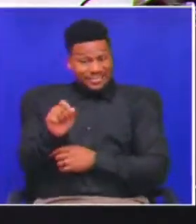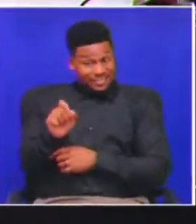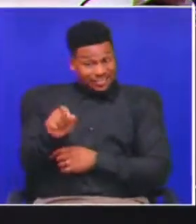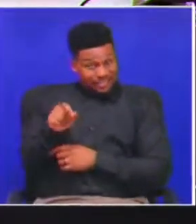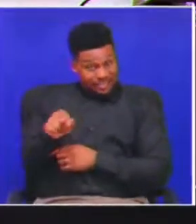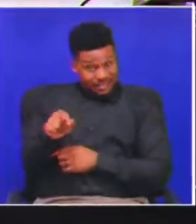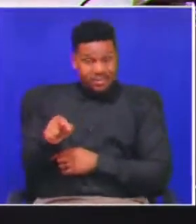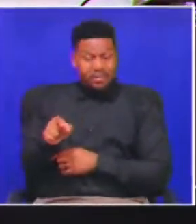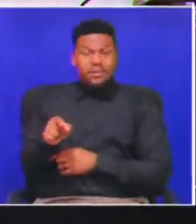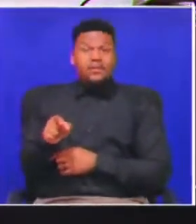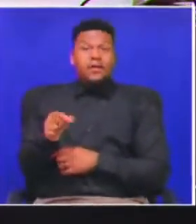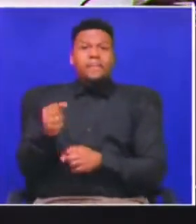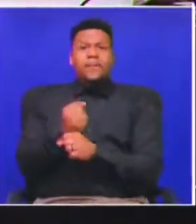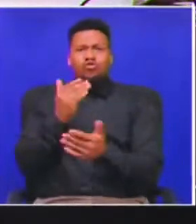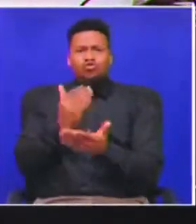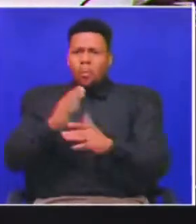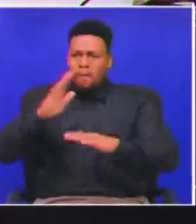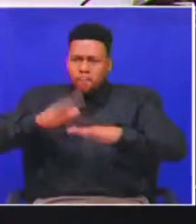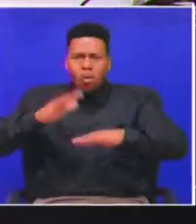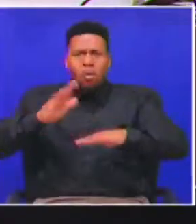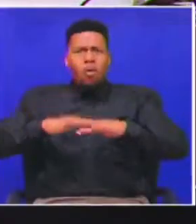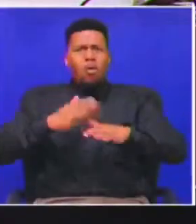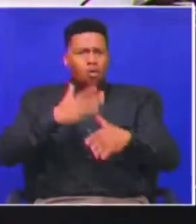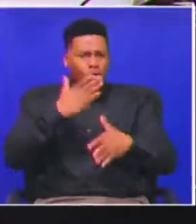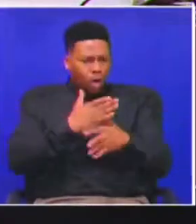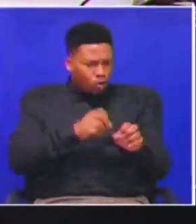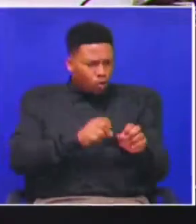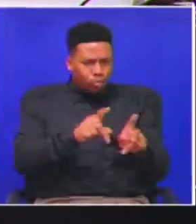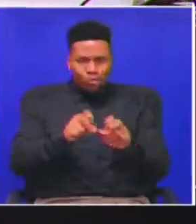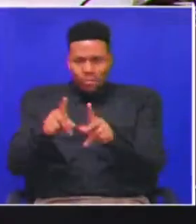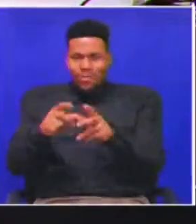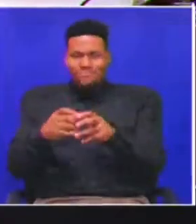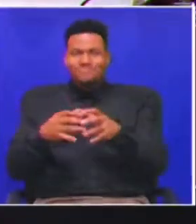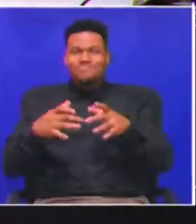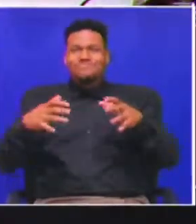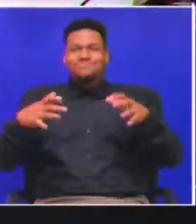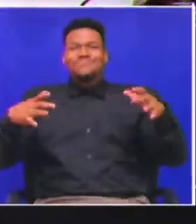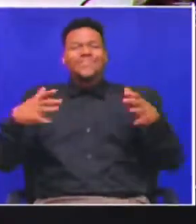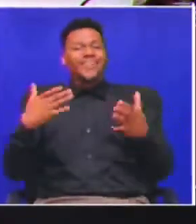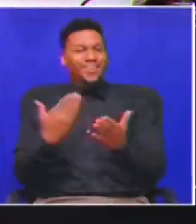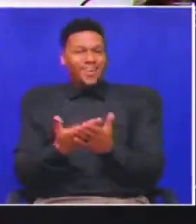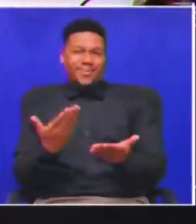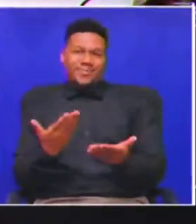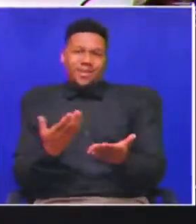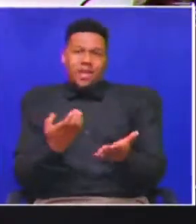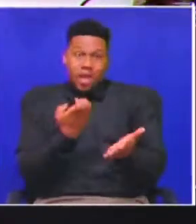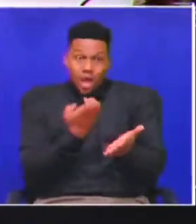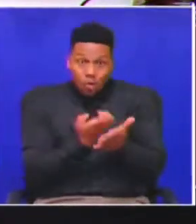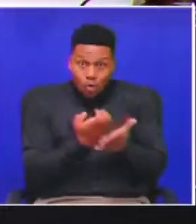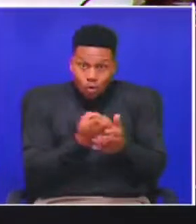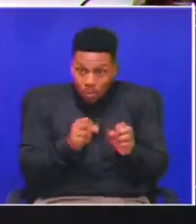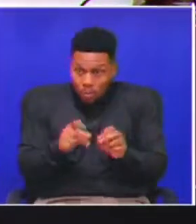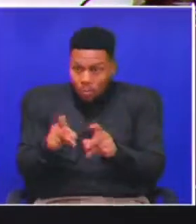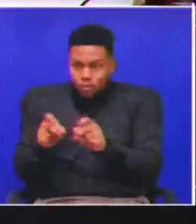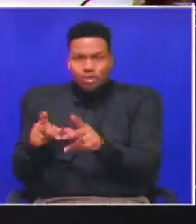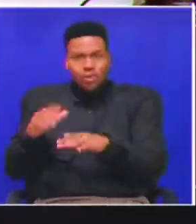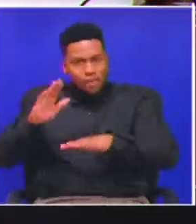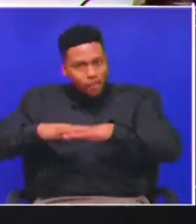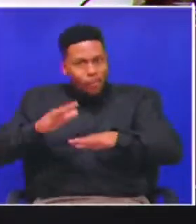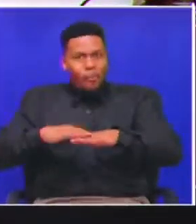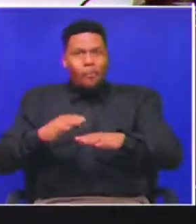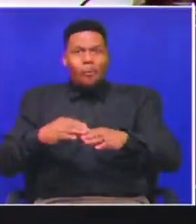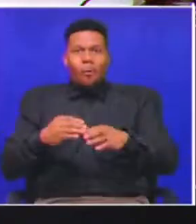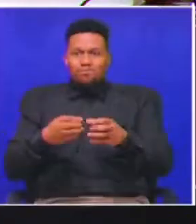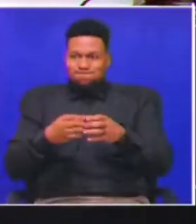we create more employment for our people, we create more economic opportunities, and so that